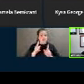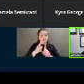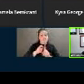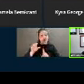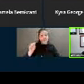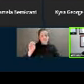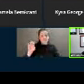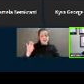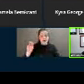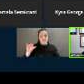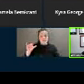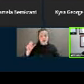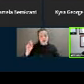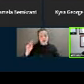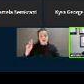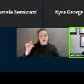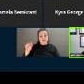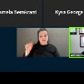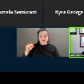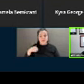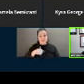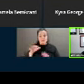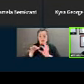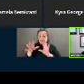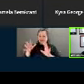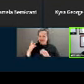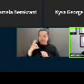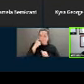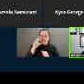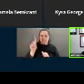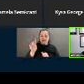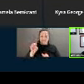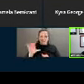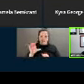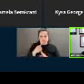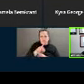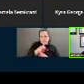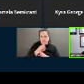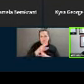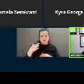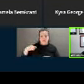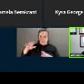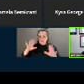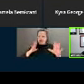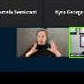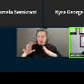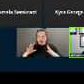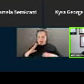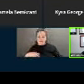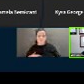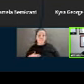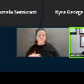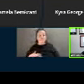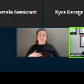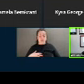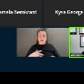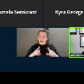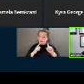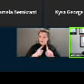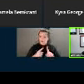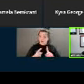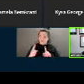Mayorkas and released it in early December, leading up to several religious holidays. And it does address the request that